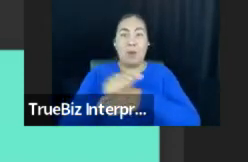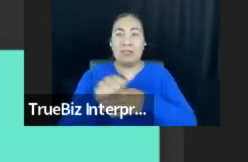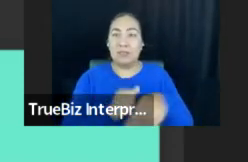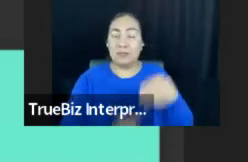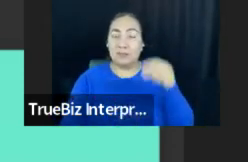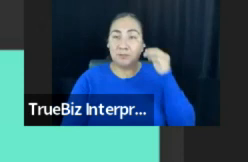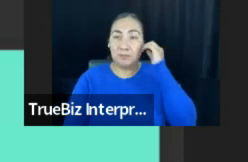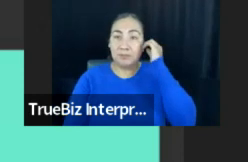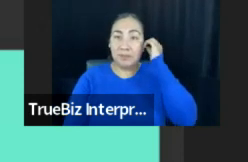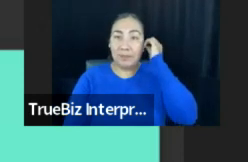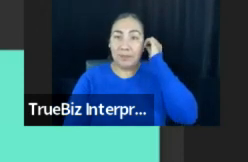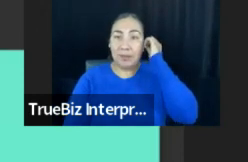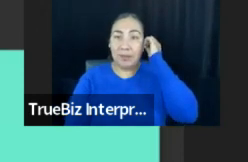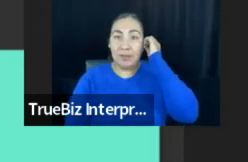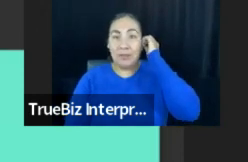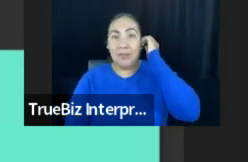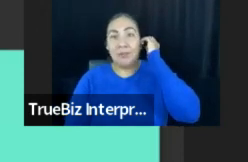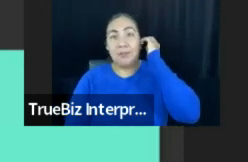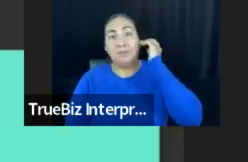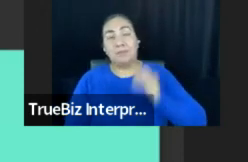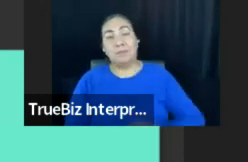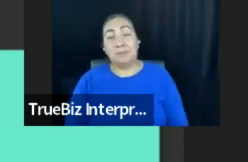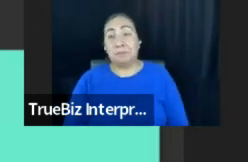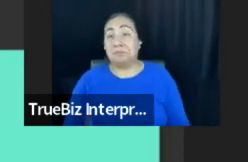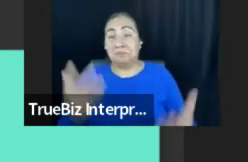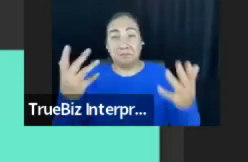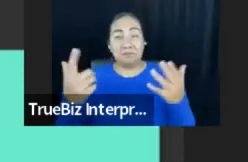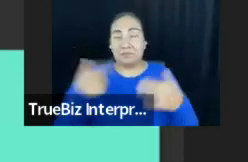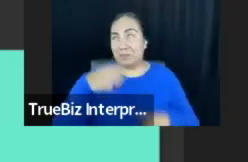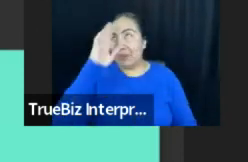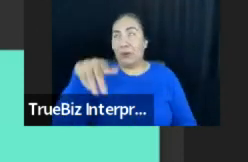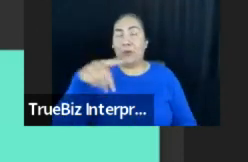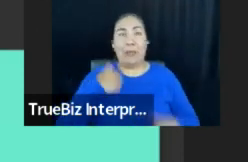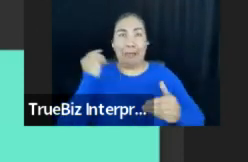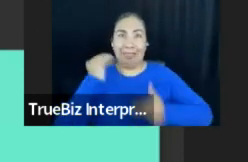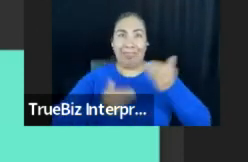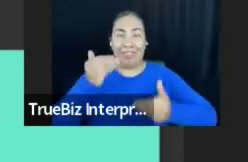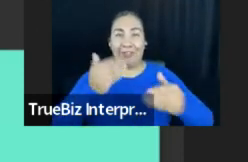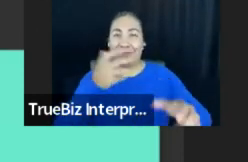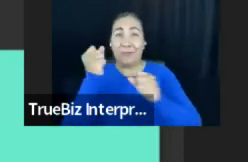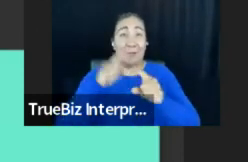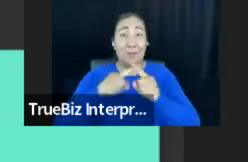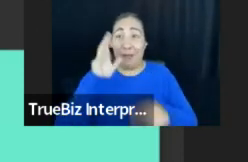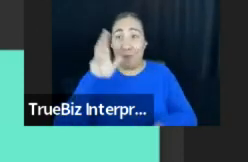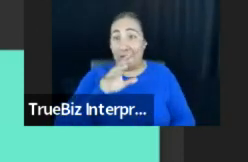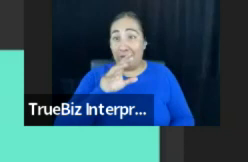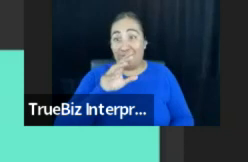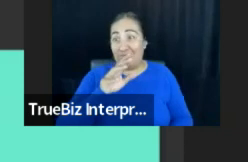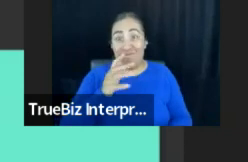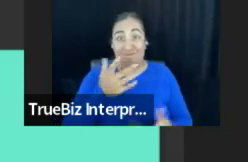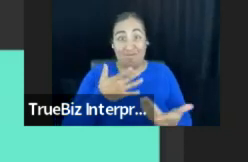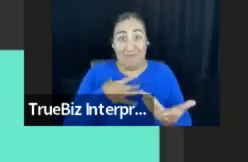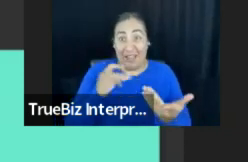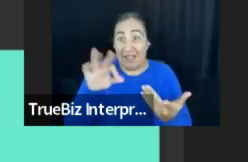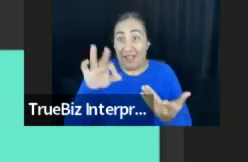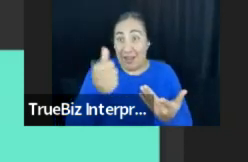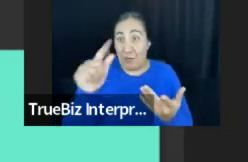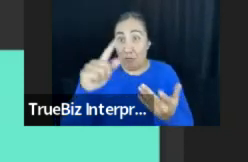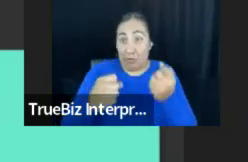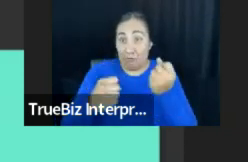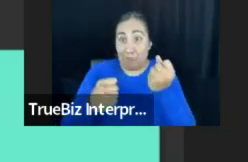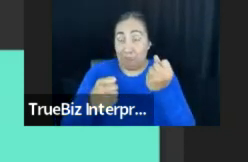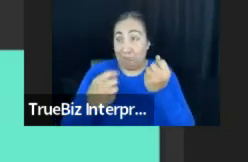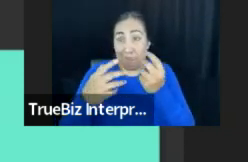I know I moved very quickly, but I would love if anybody else wants to jump in and add more. Just to support, Heather, what you were